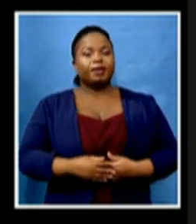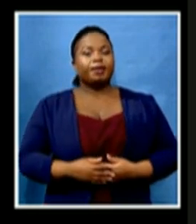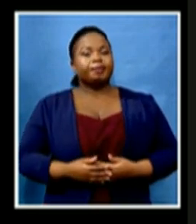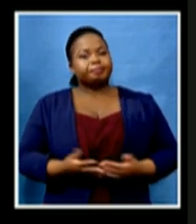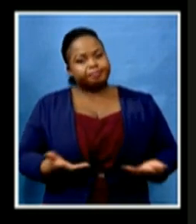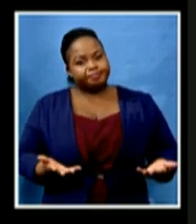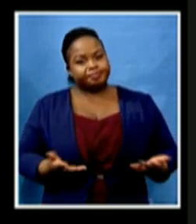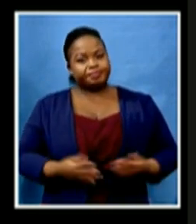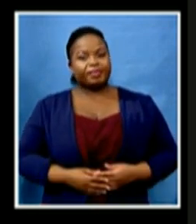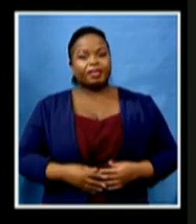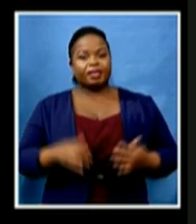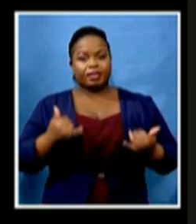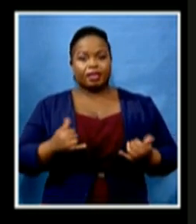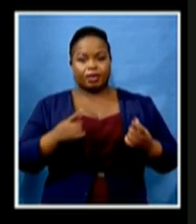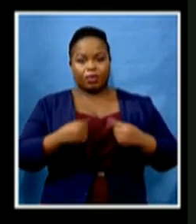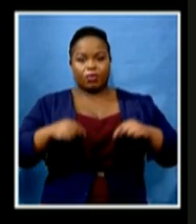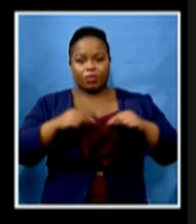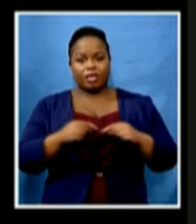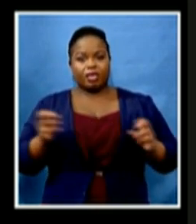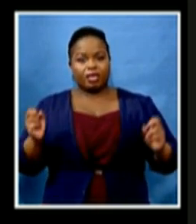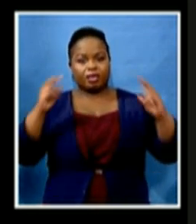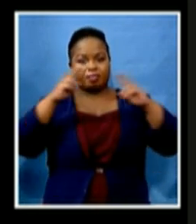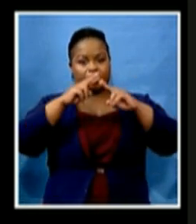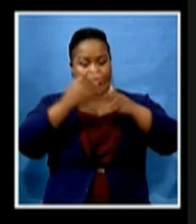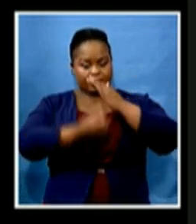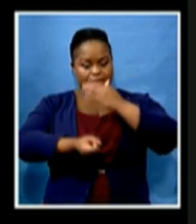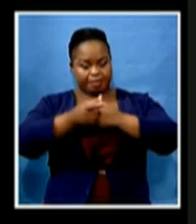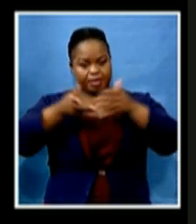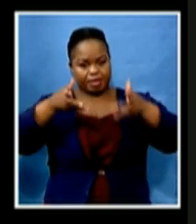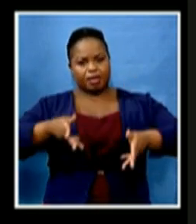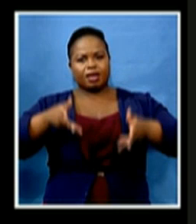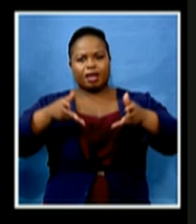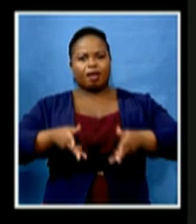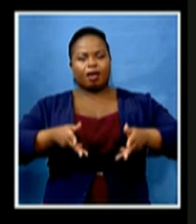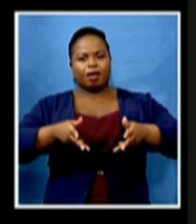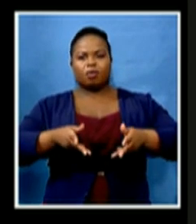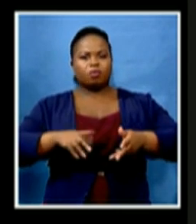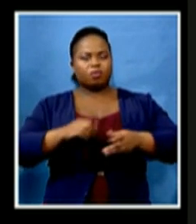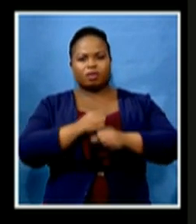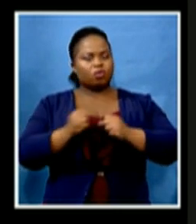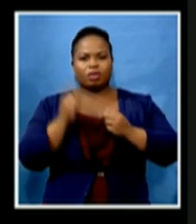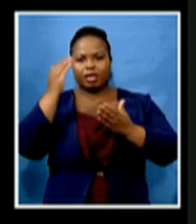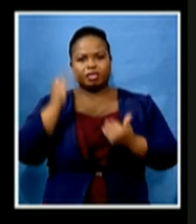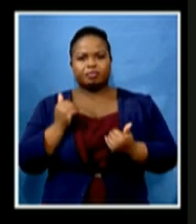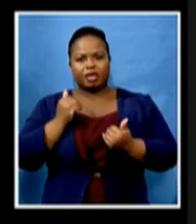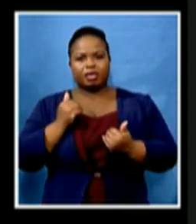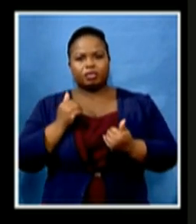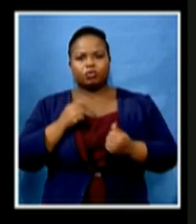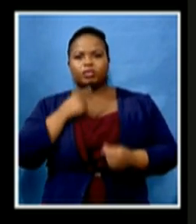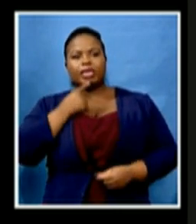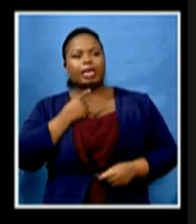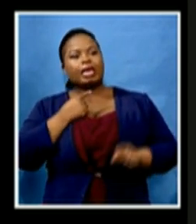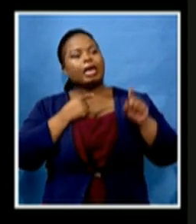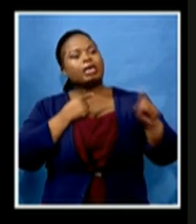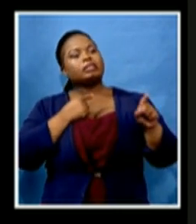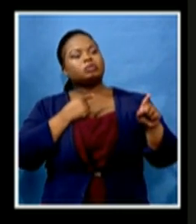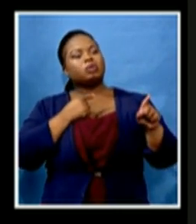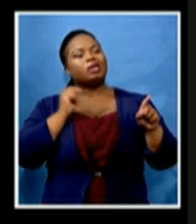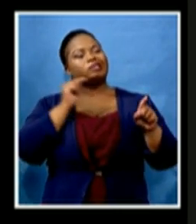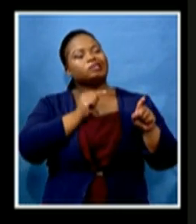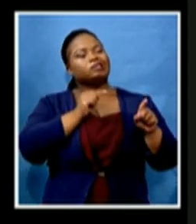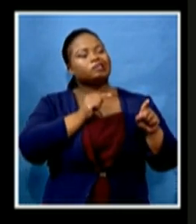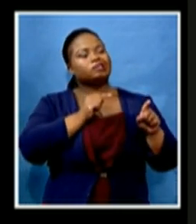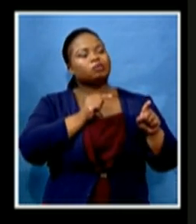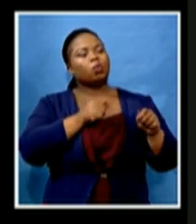don't anticipate that any one of the models will necessarily be said, well, this one is the one that got 100%